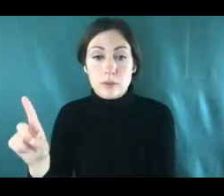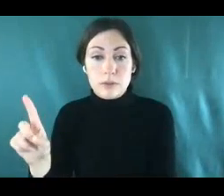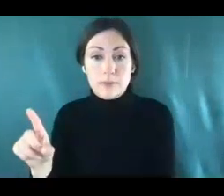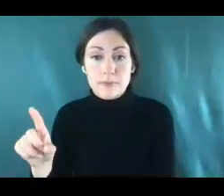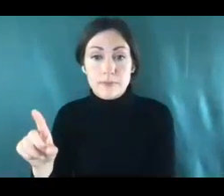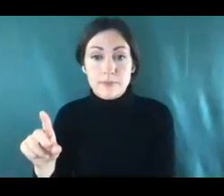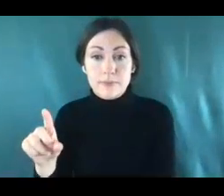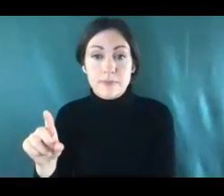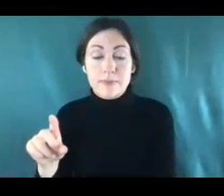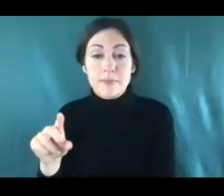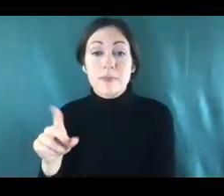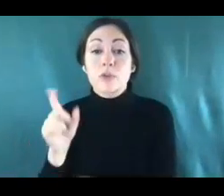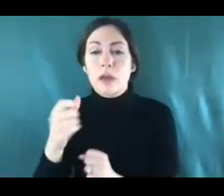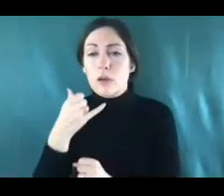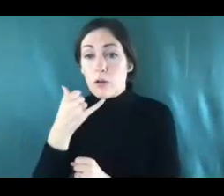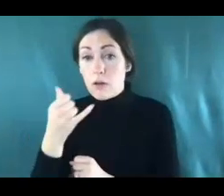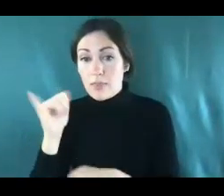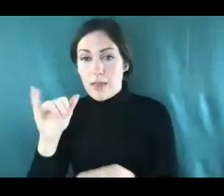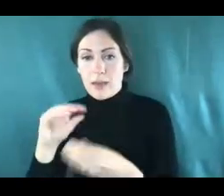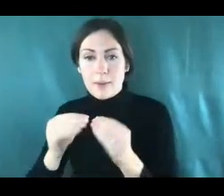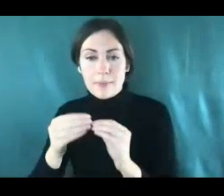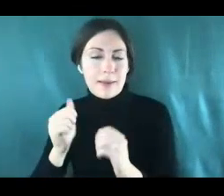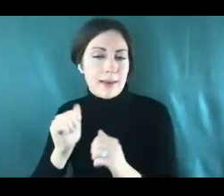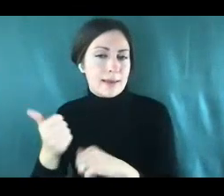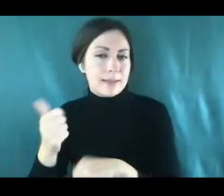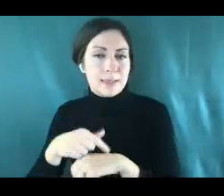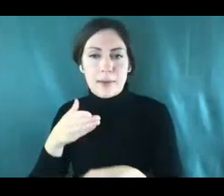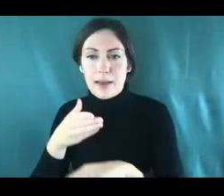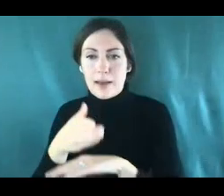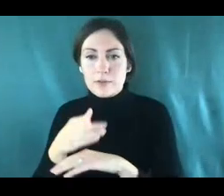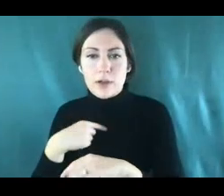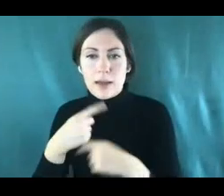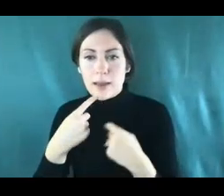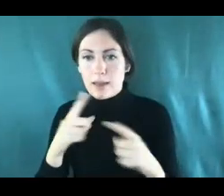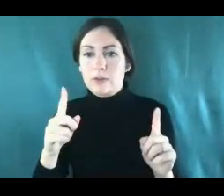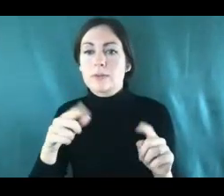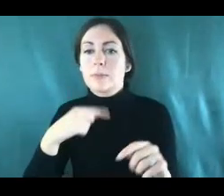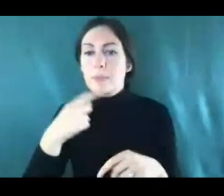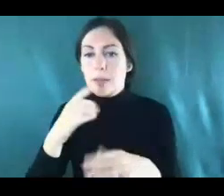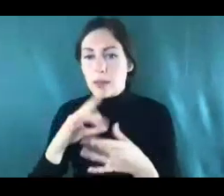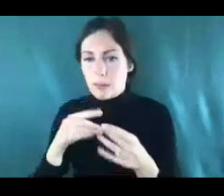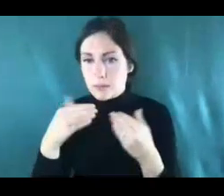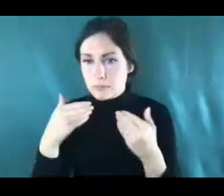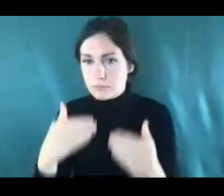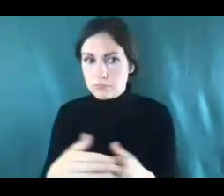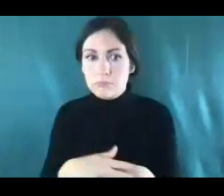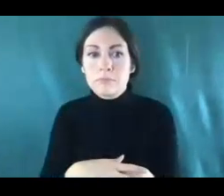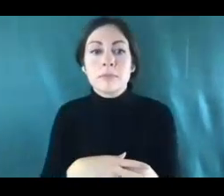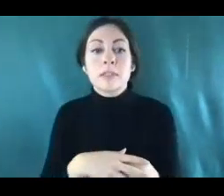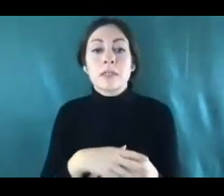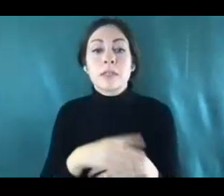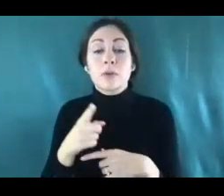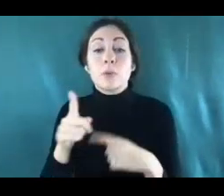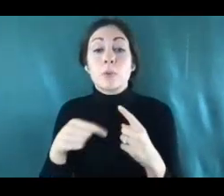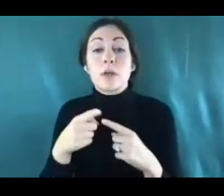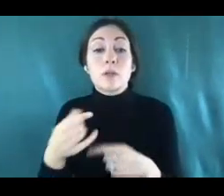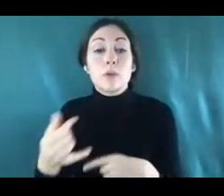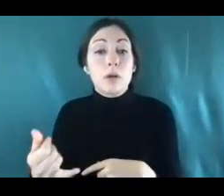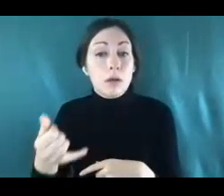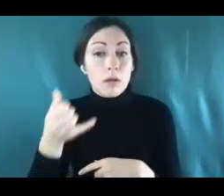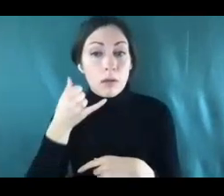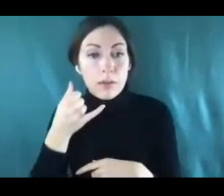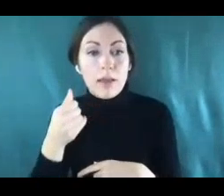1-775-321-6111 anytime after I've announced this period of public comment. When prompted to provide the meeting ID, please enter